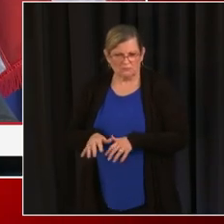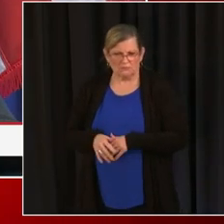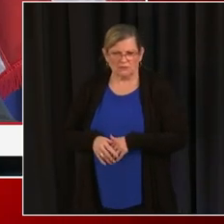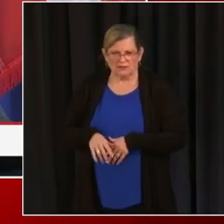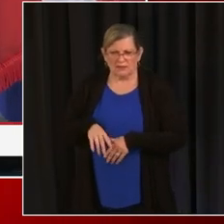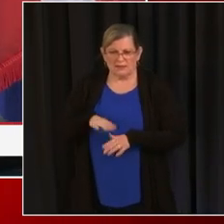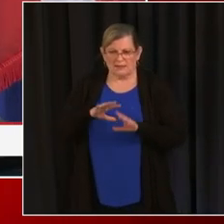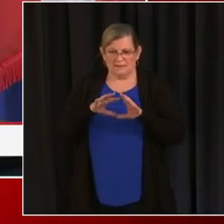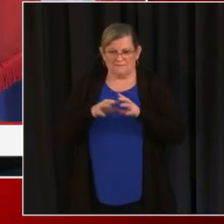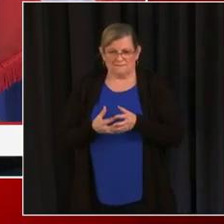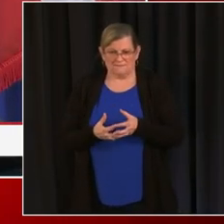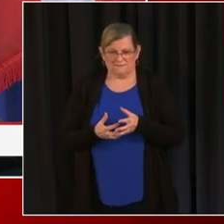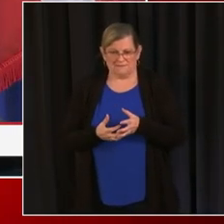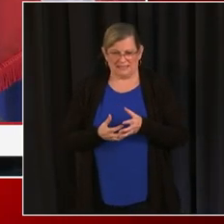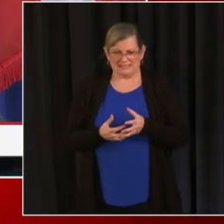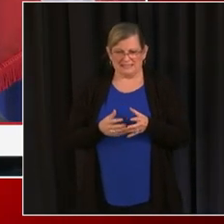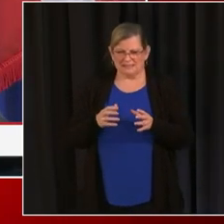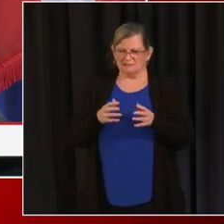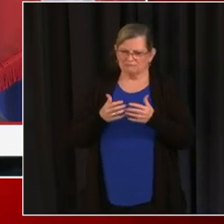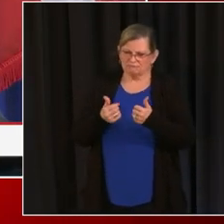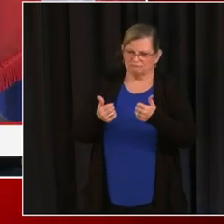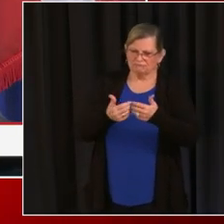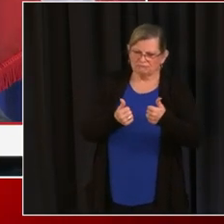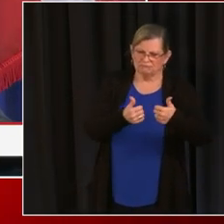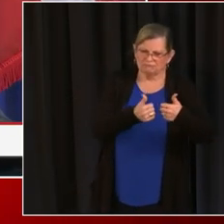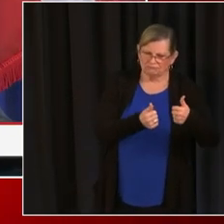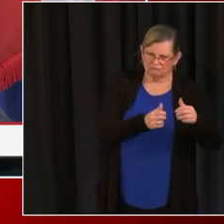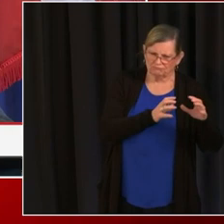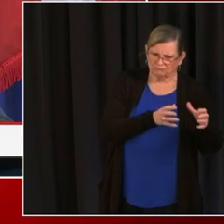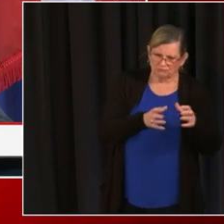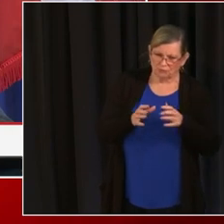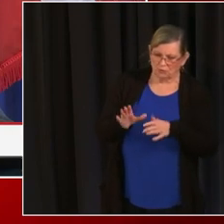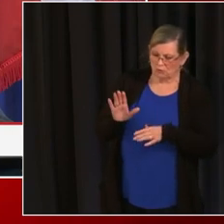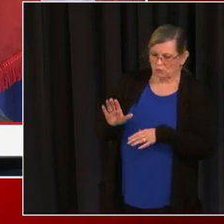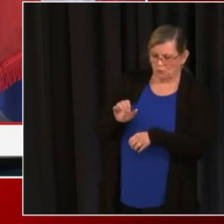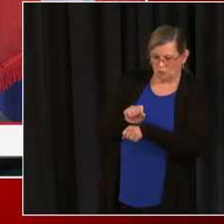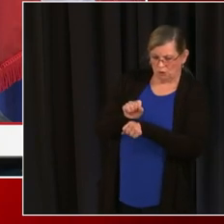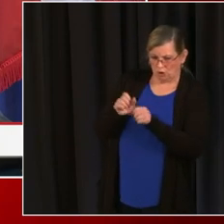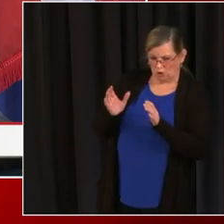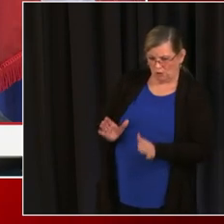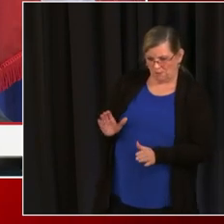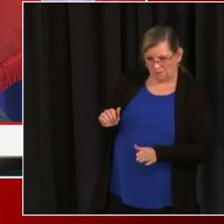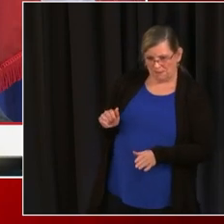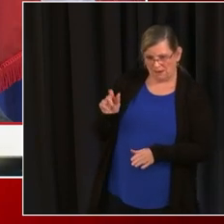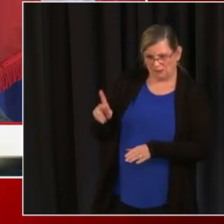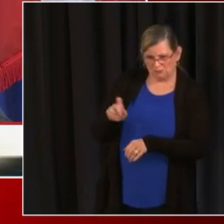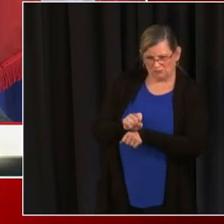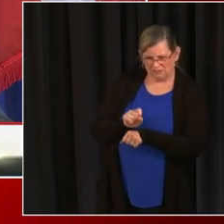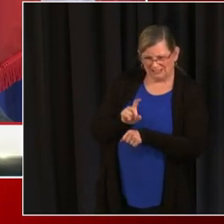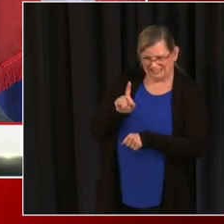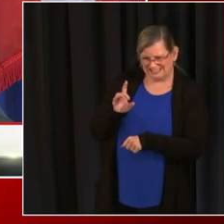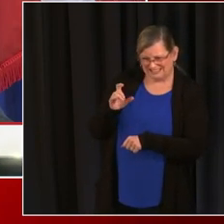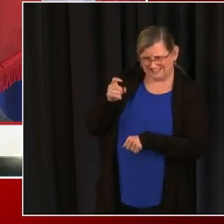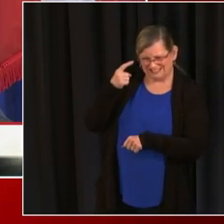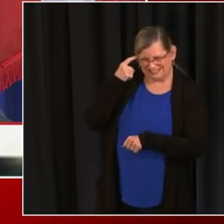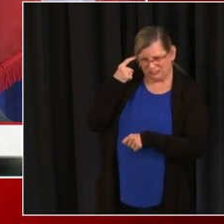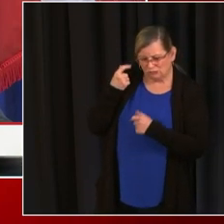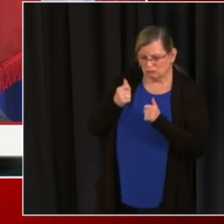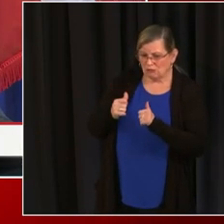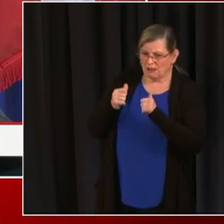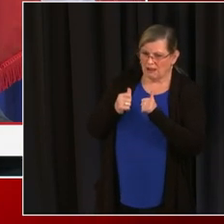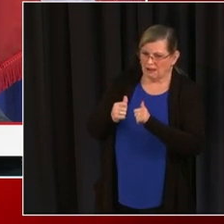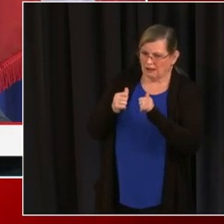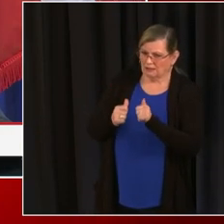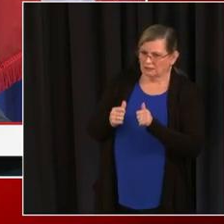their employees back to work. DC government has been undergoing that exercise, and we will